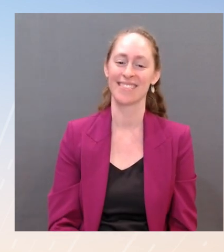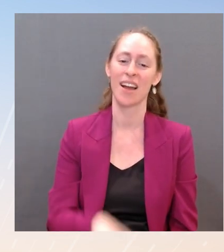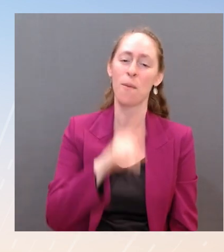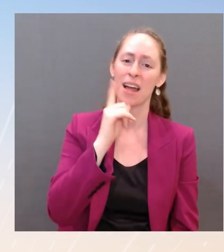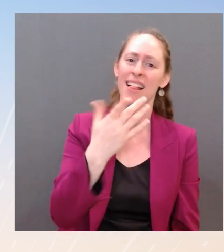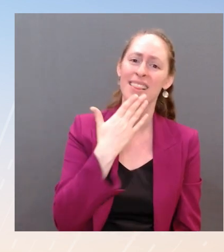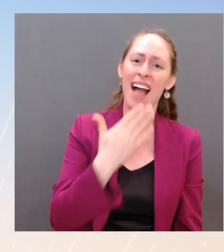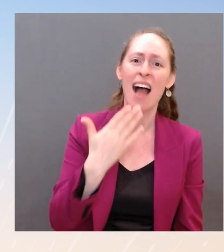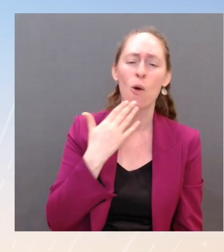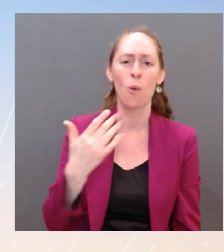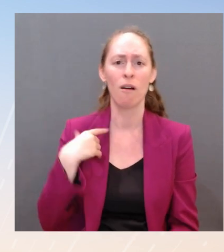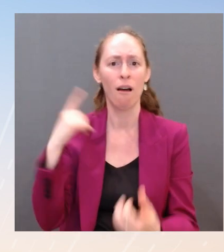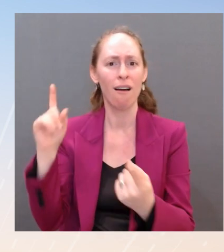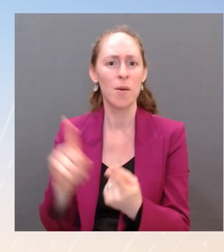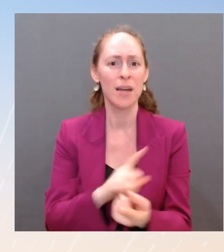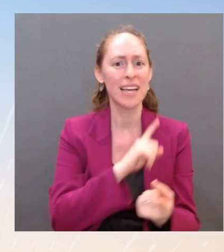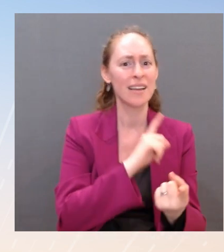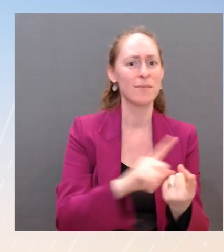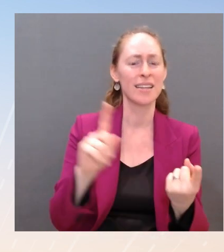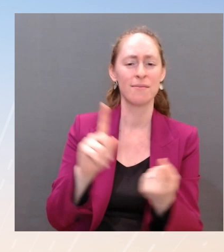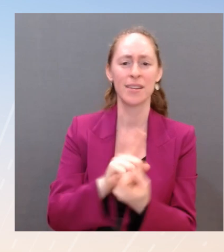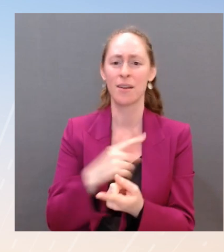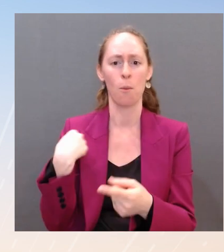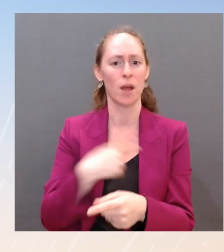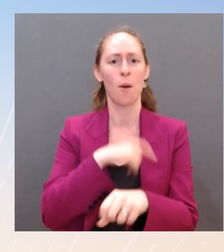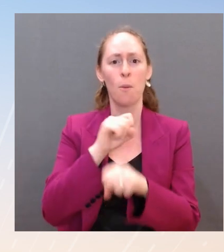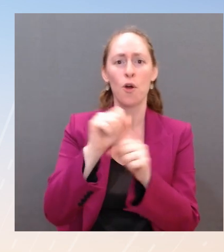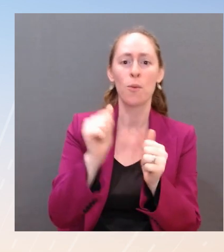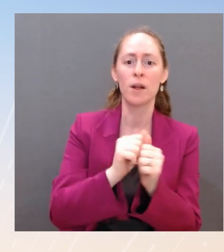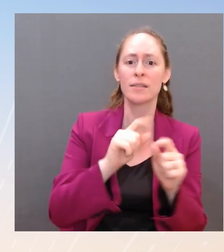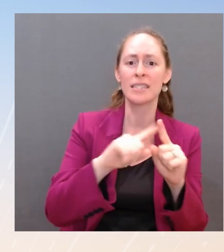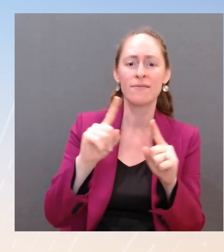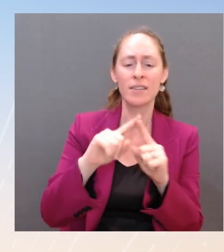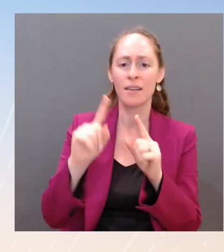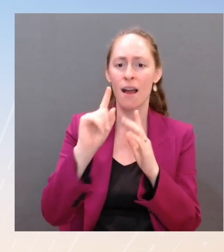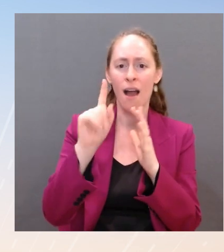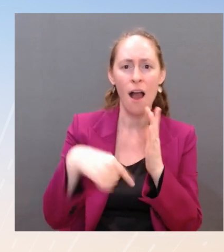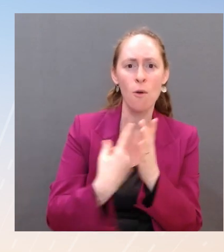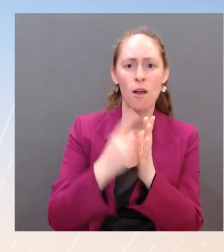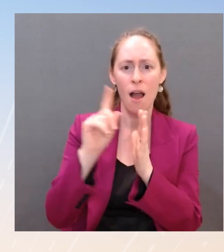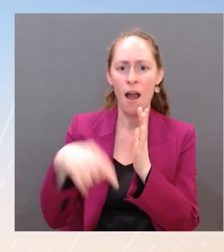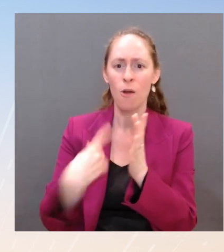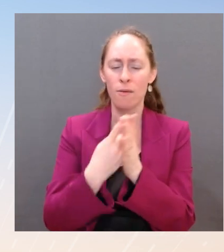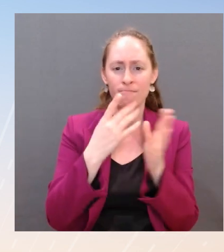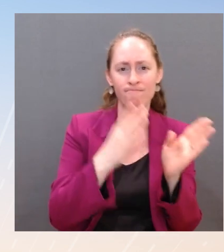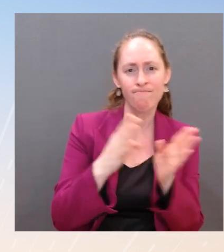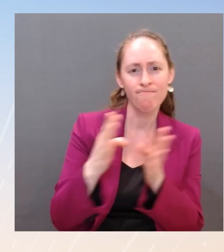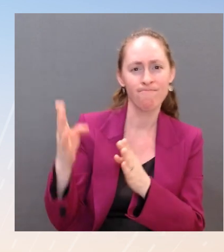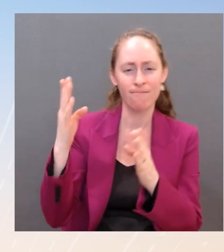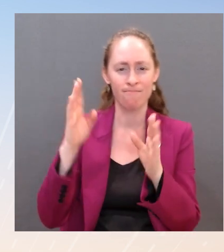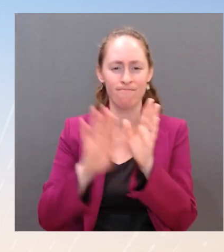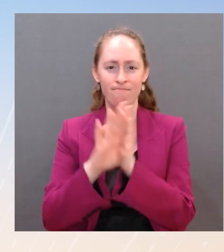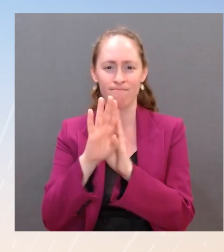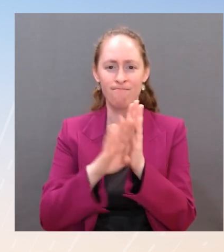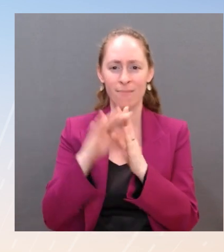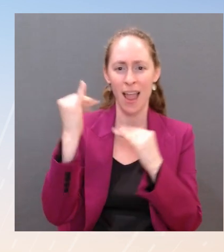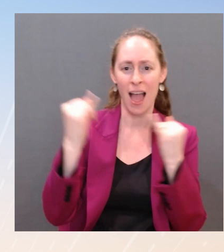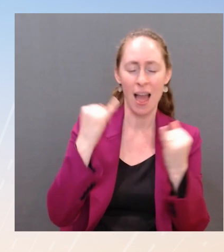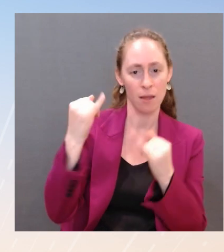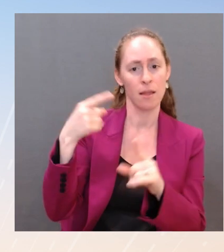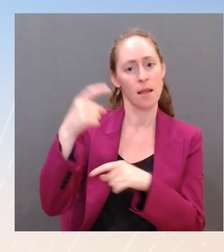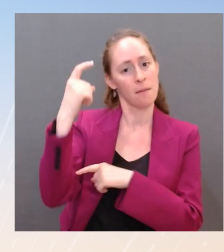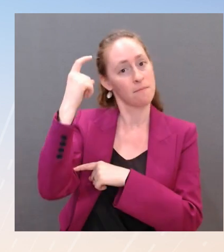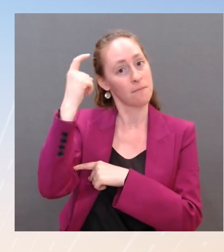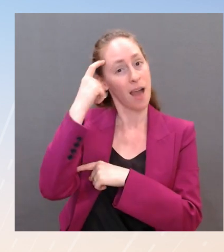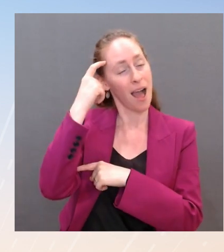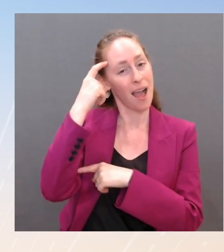on an episodic show idea called Mind in Progress, because we're all works in progress. And the idea is to integrate the stories of youth